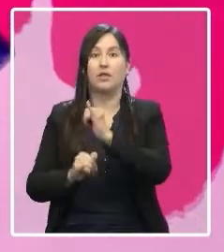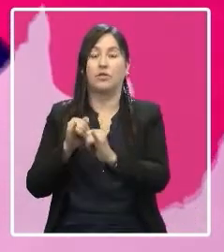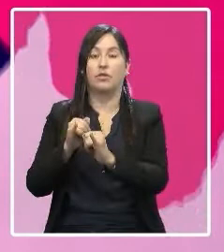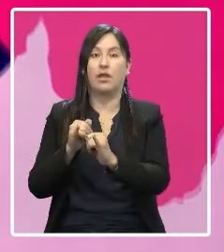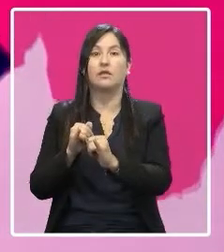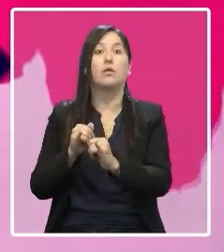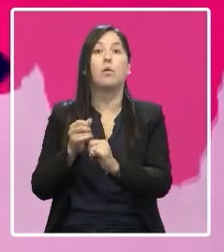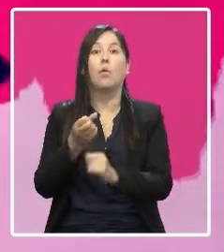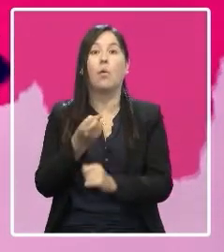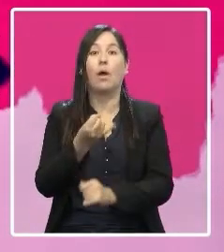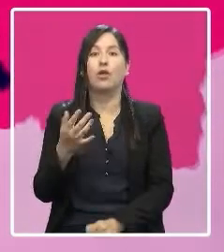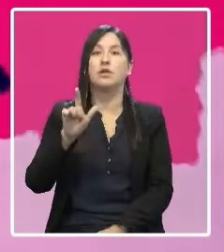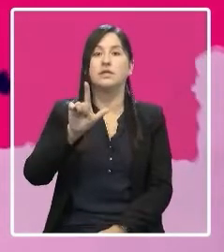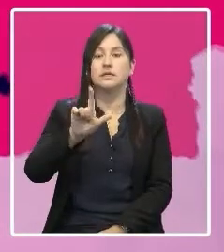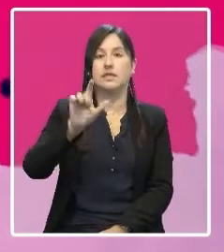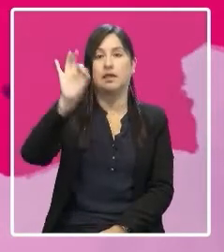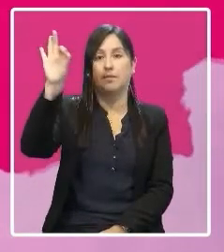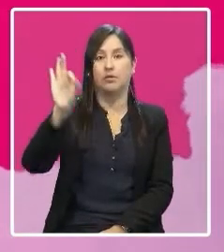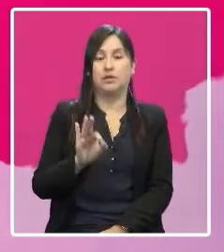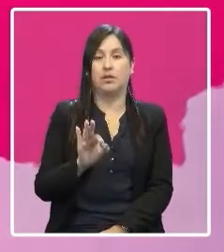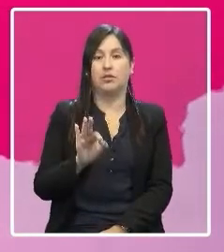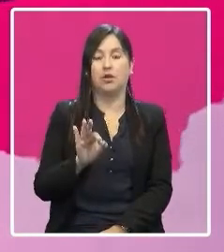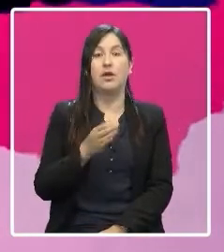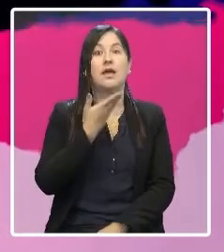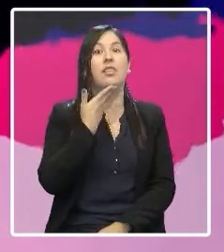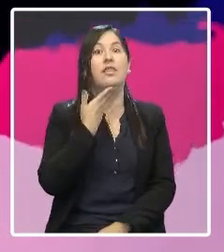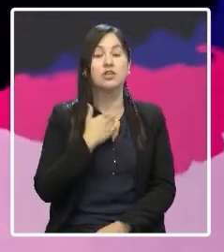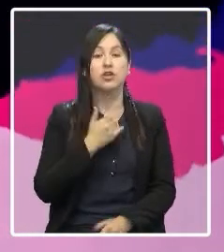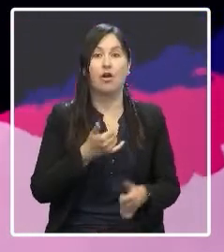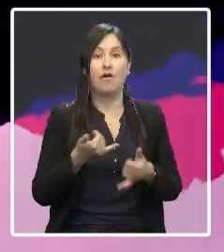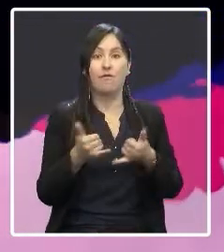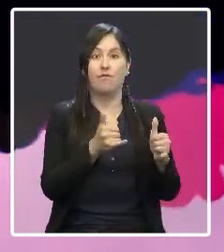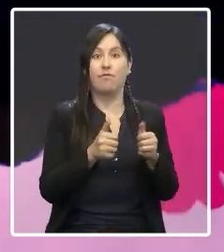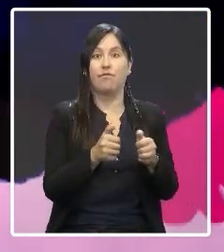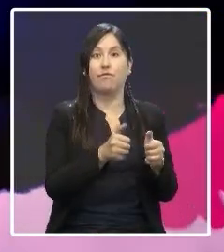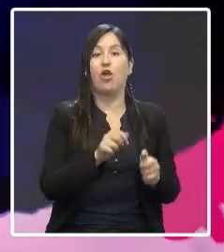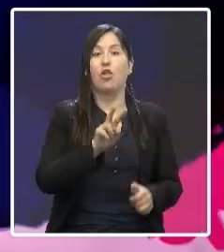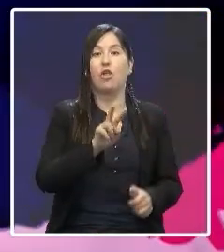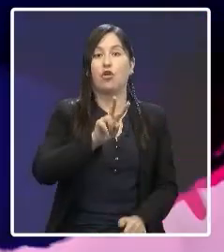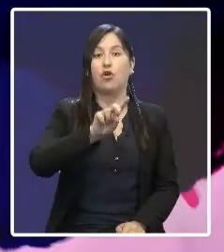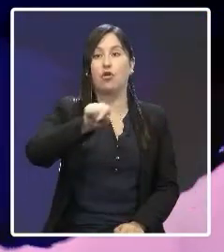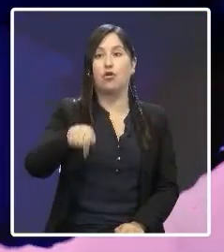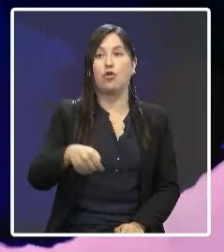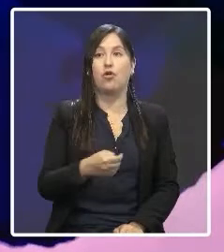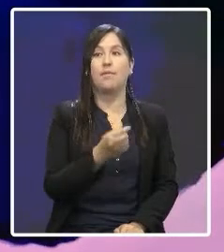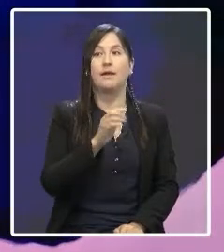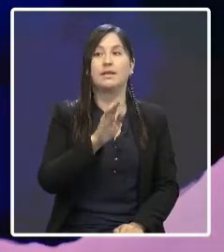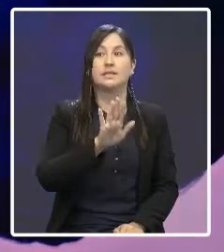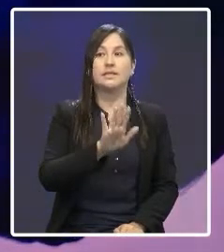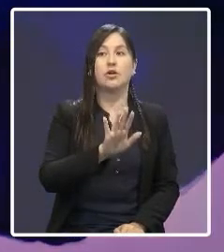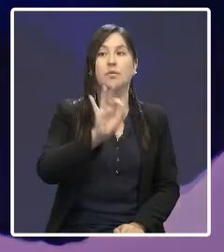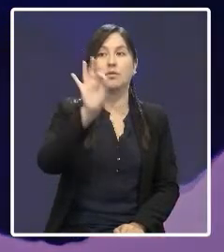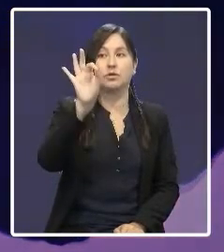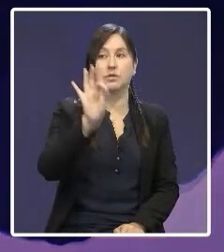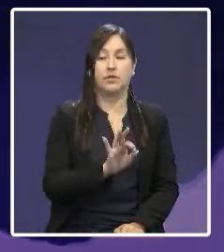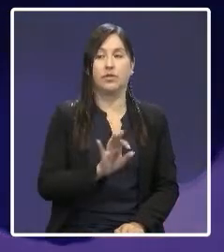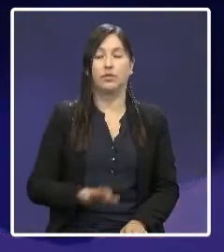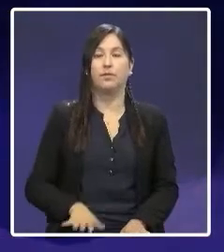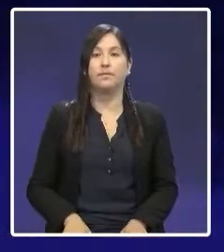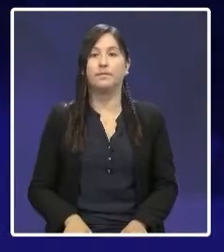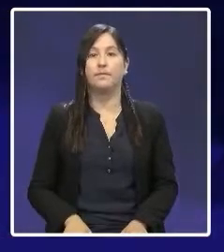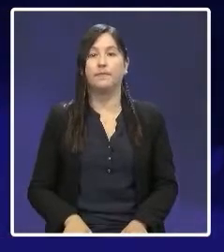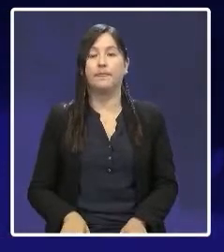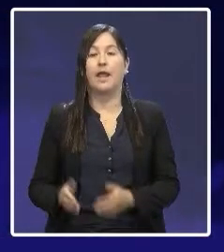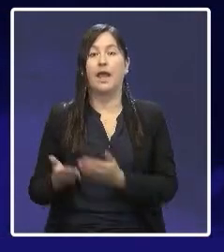just under 2.5%. A more recent study by Cheng et al., they investigated the prevalence rates of social media